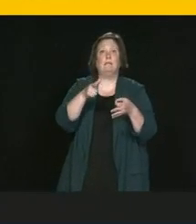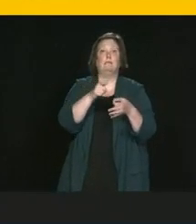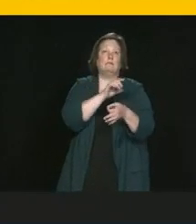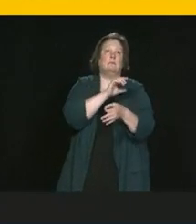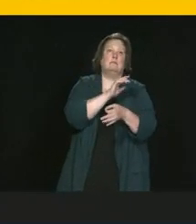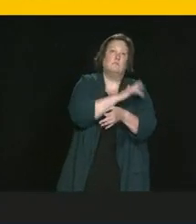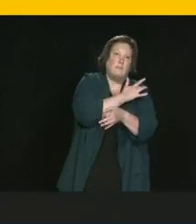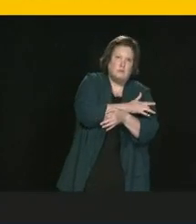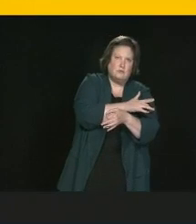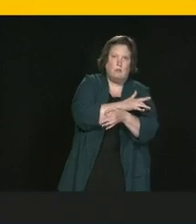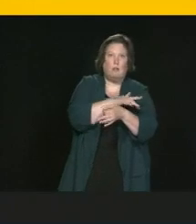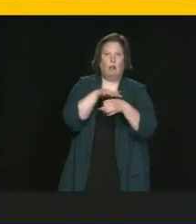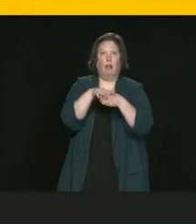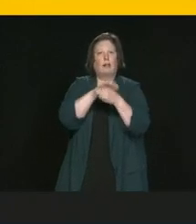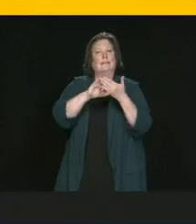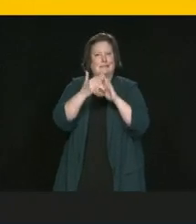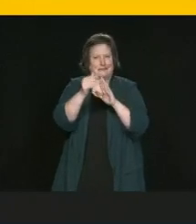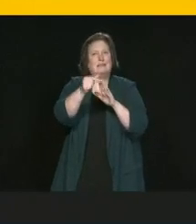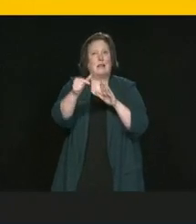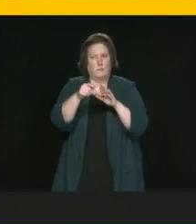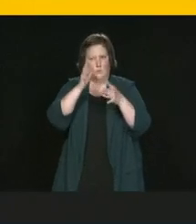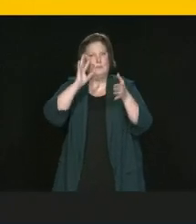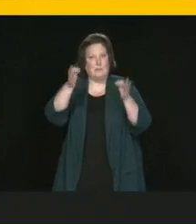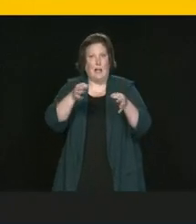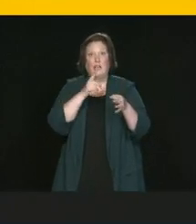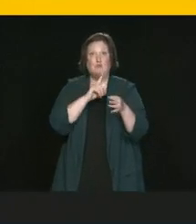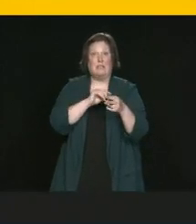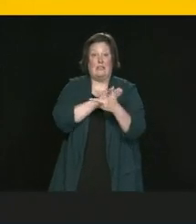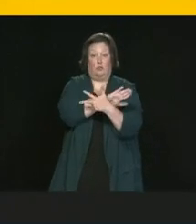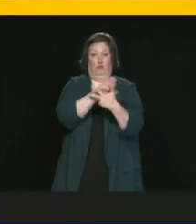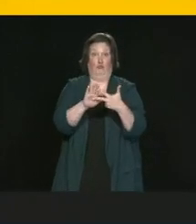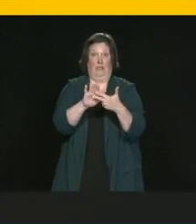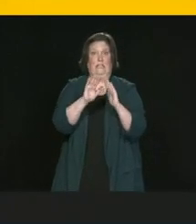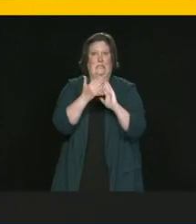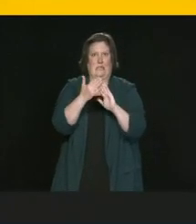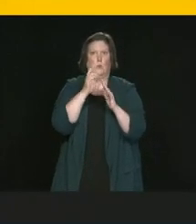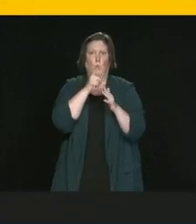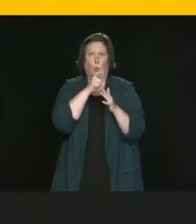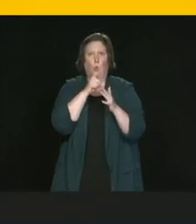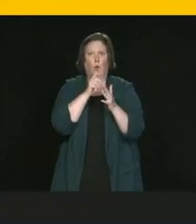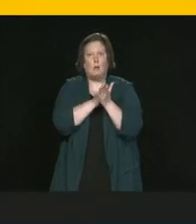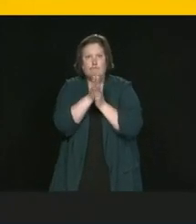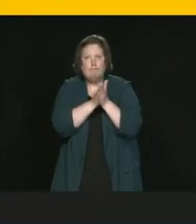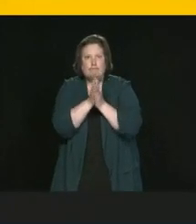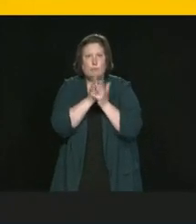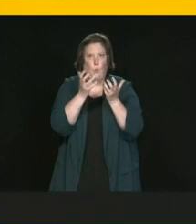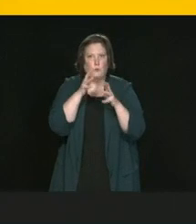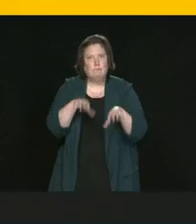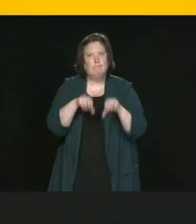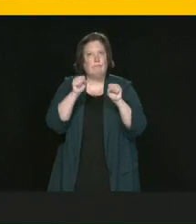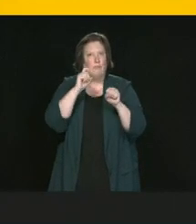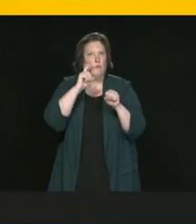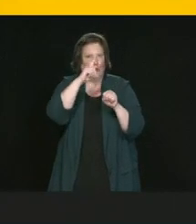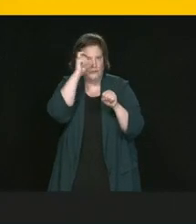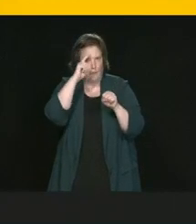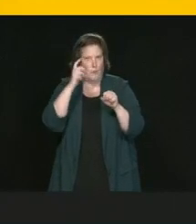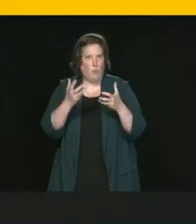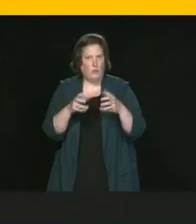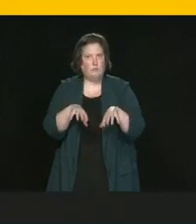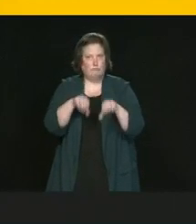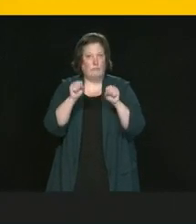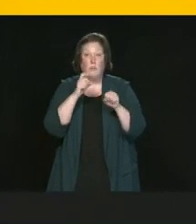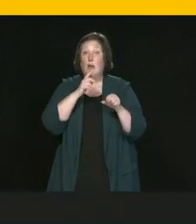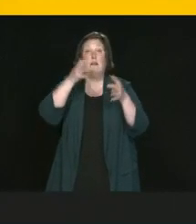cities who would like to have the NHL play this summer. But this is a decision that will be made by